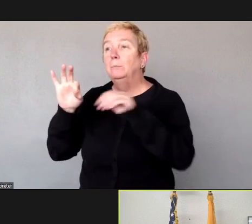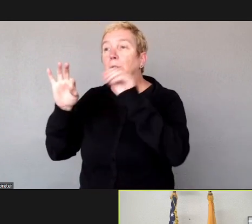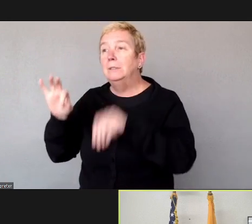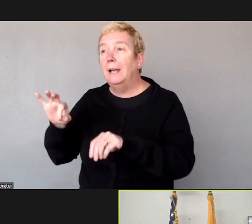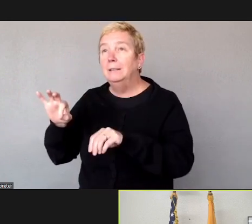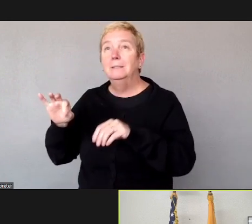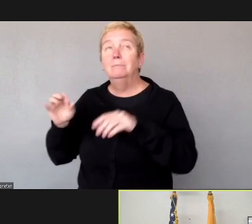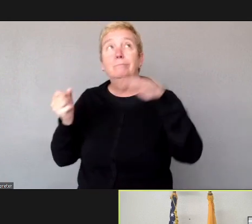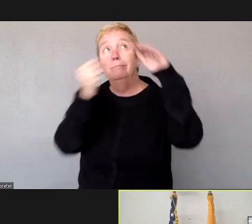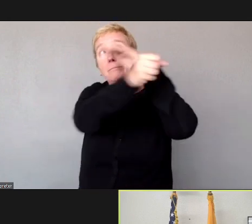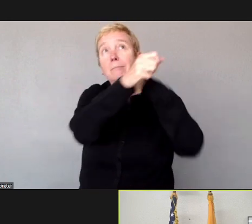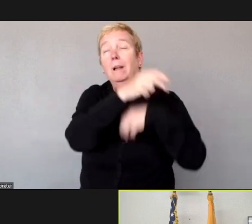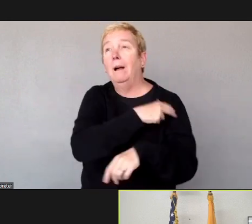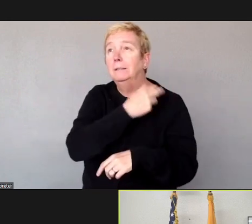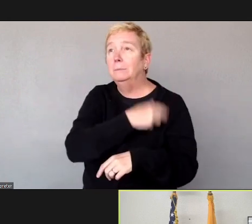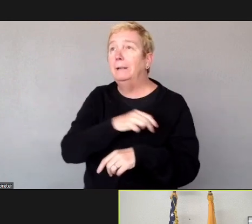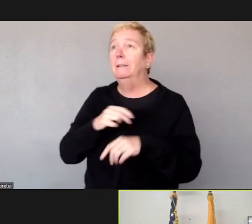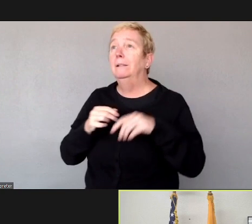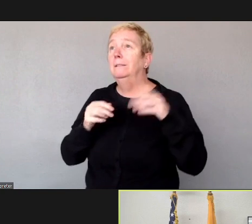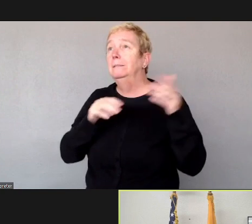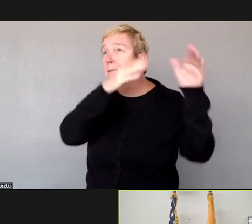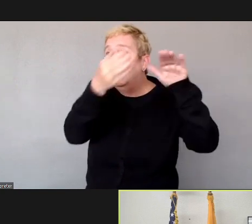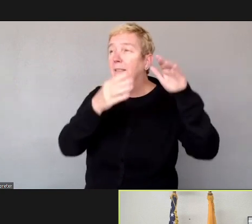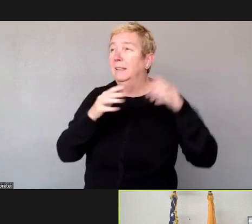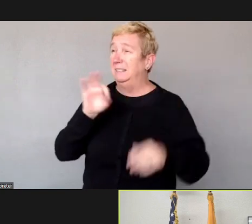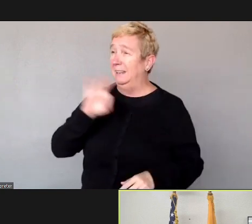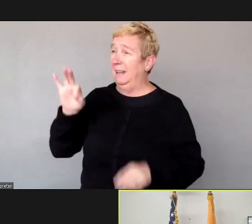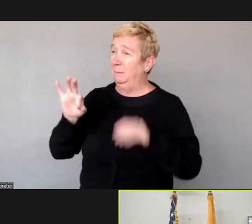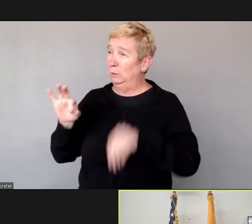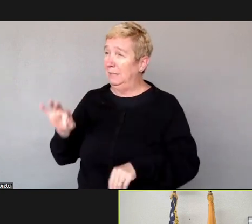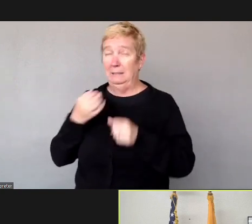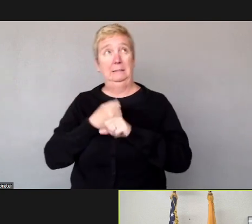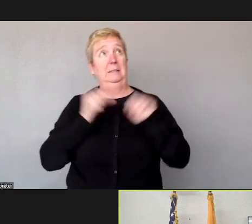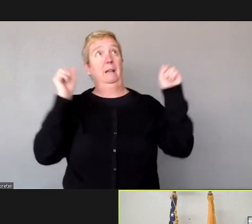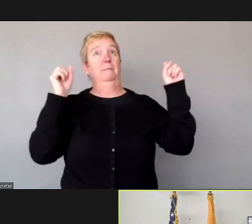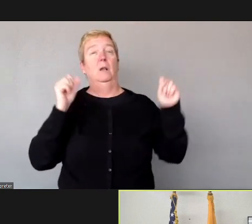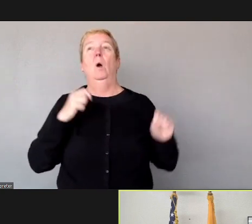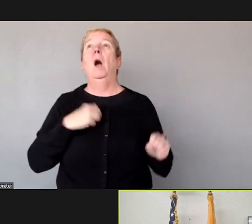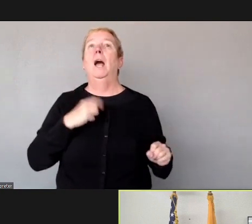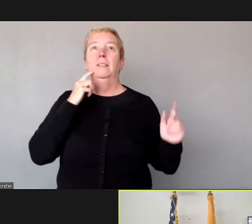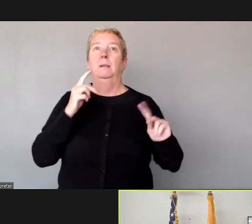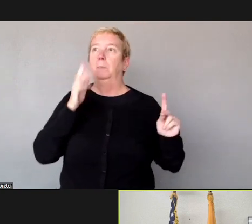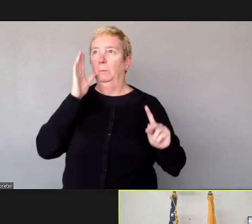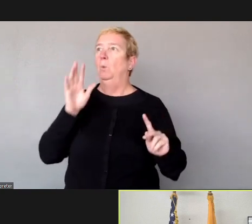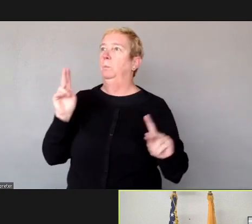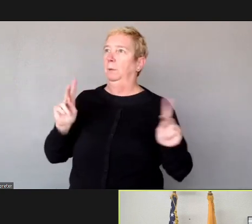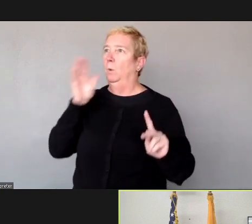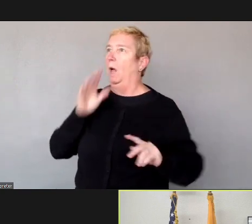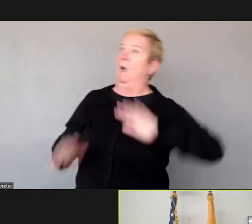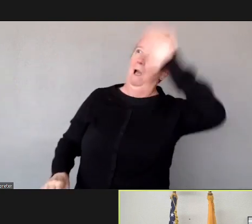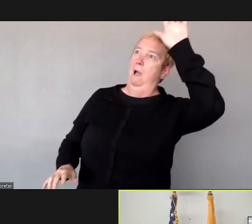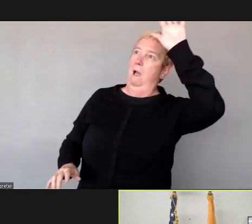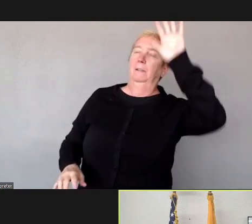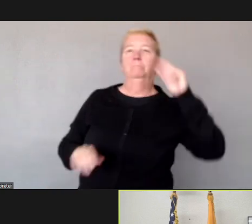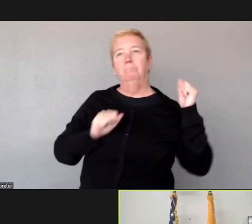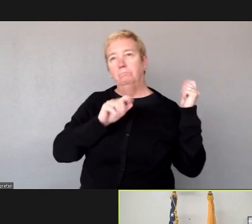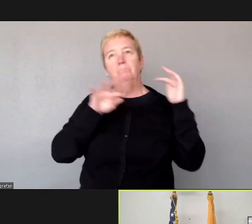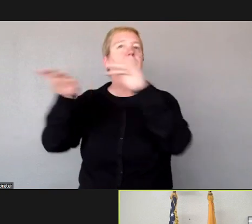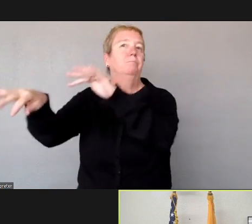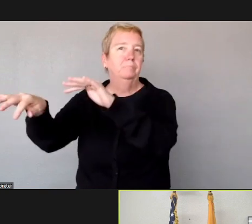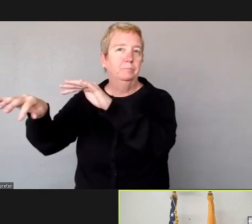hospitalizations and deaths, then I anticipate a really quick, brisk uptake and a very rapid response in the